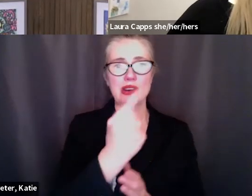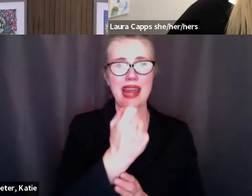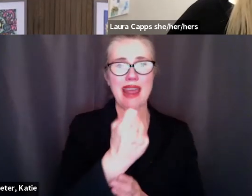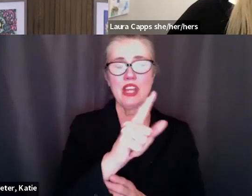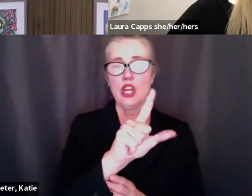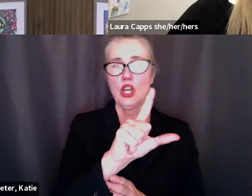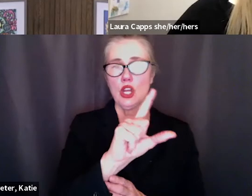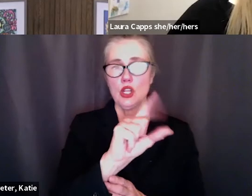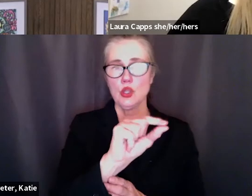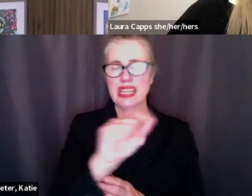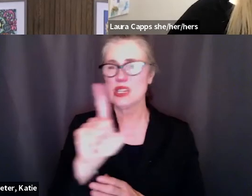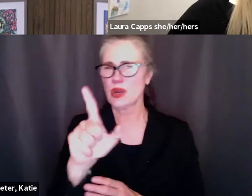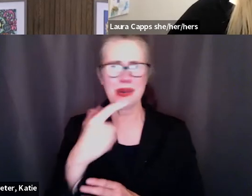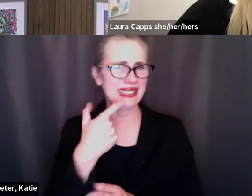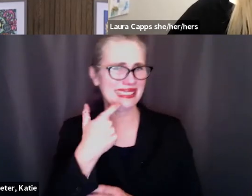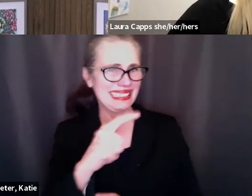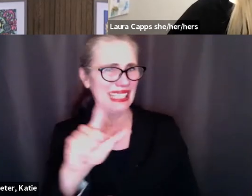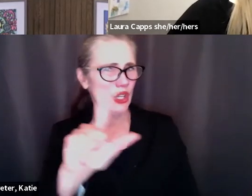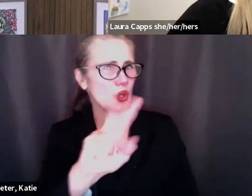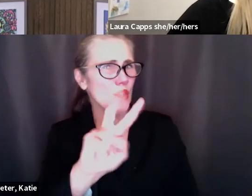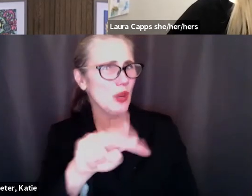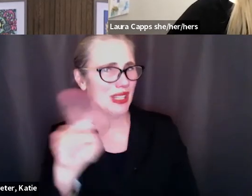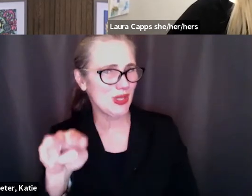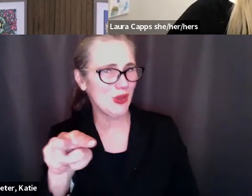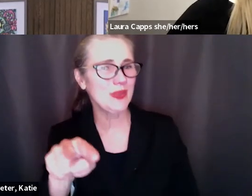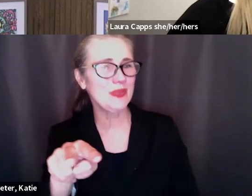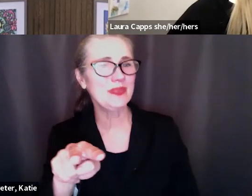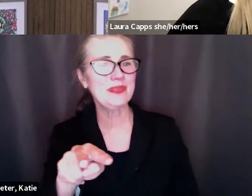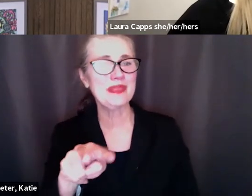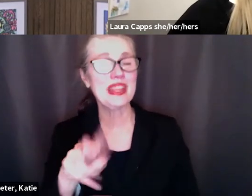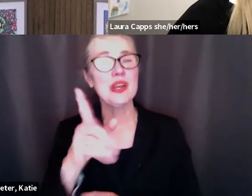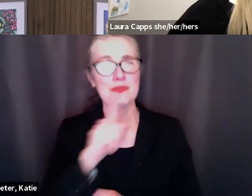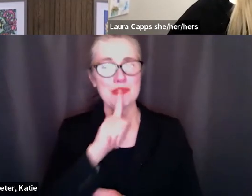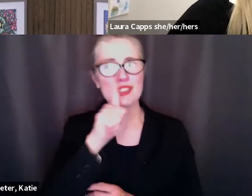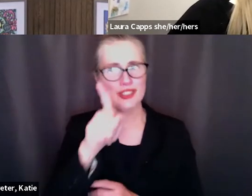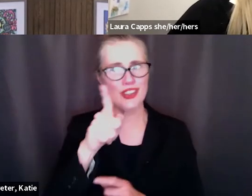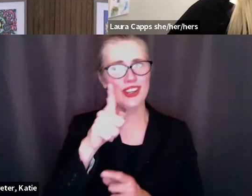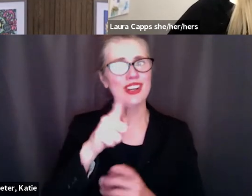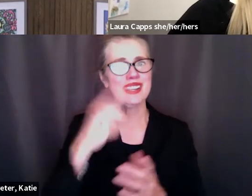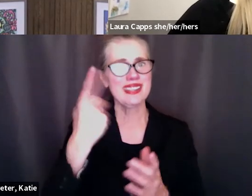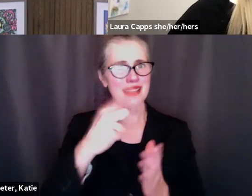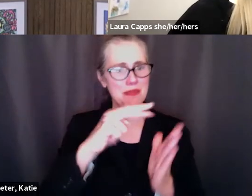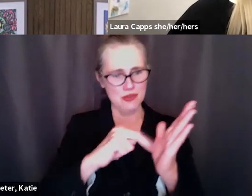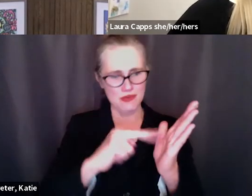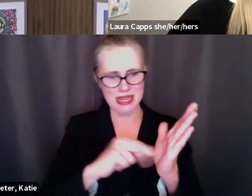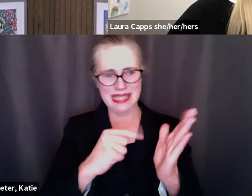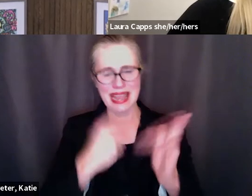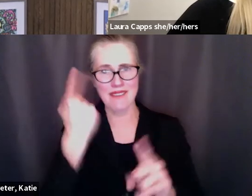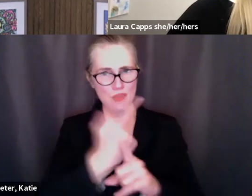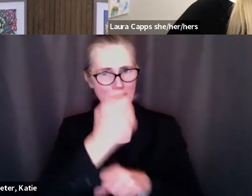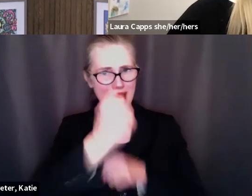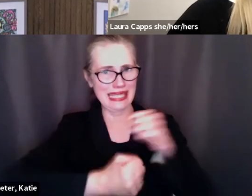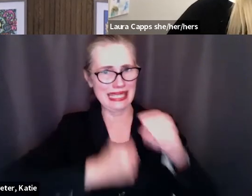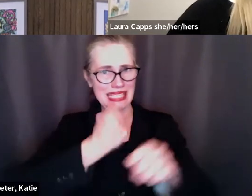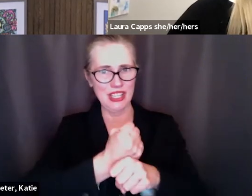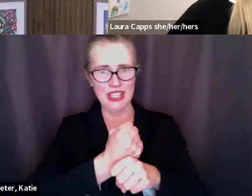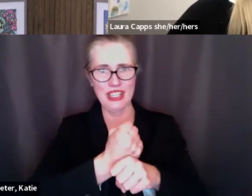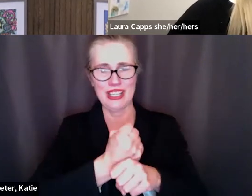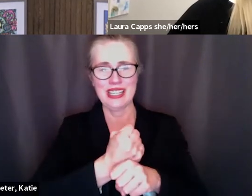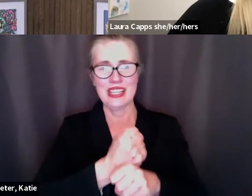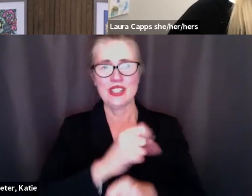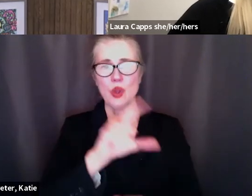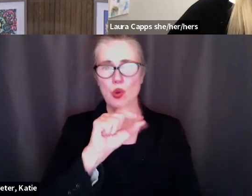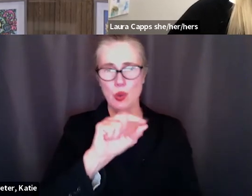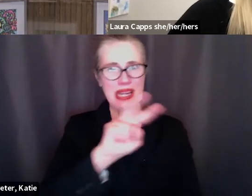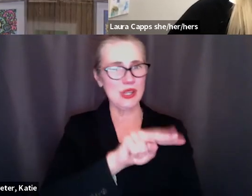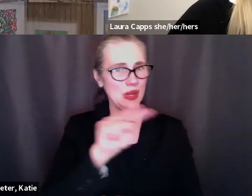2022 and then sometimes even if on here it's on there so i just want to make sure if someone's reading that we're really approved thank you for that mr